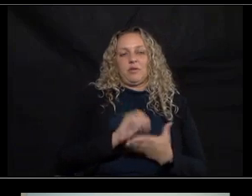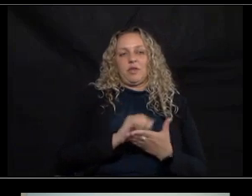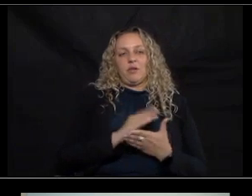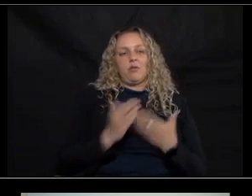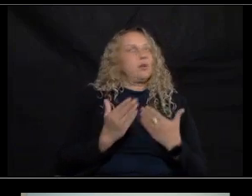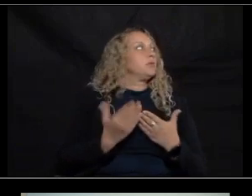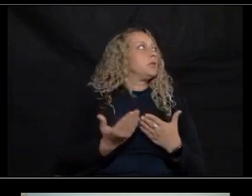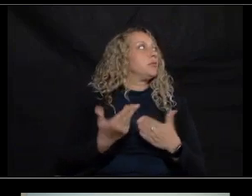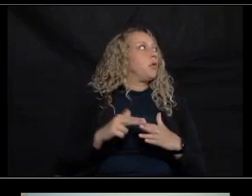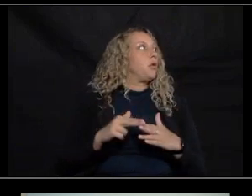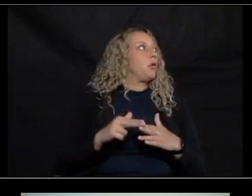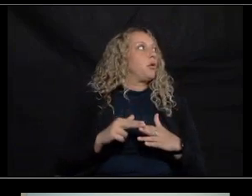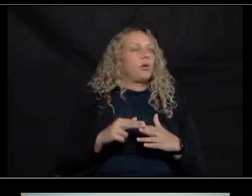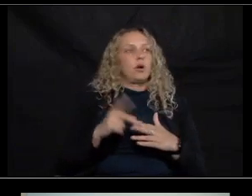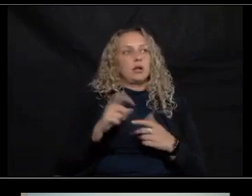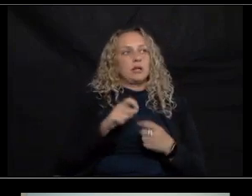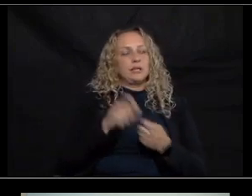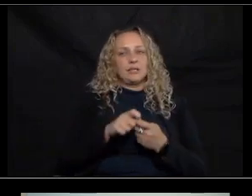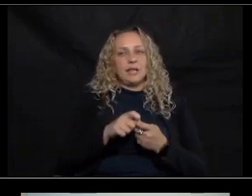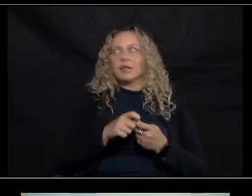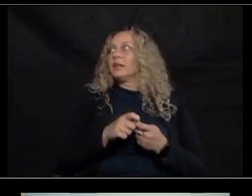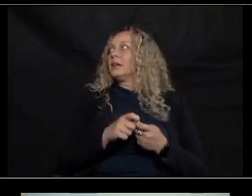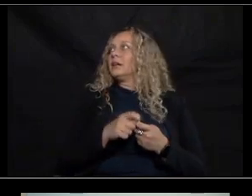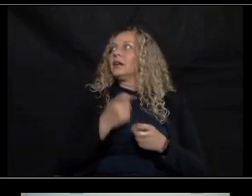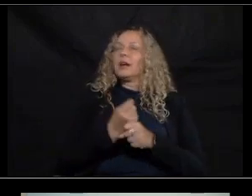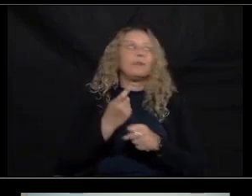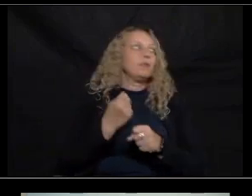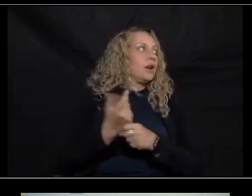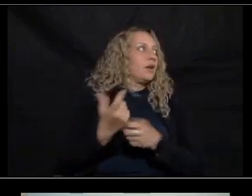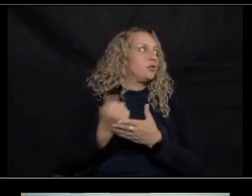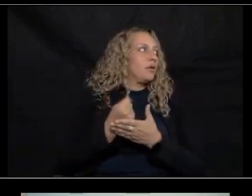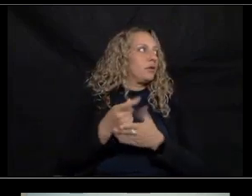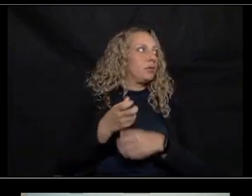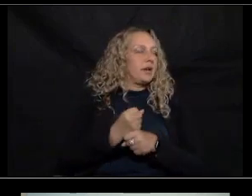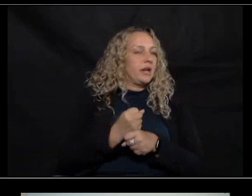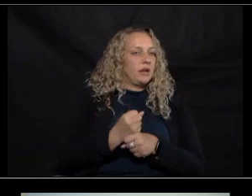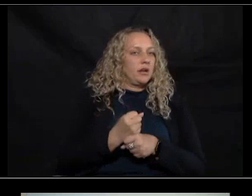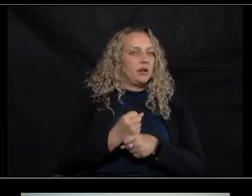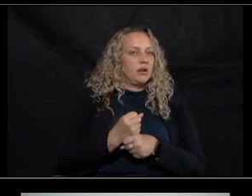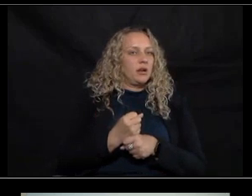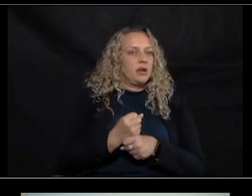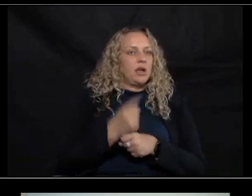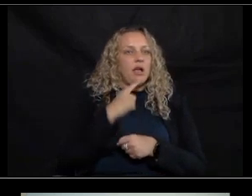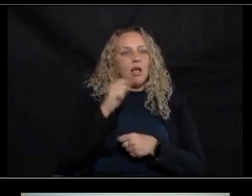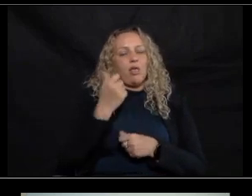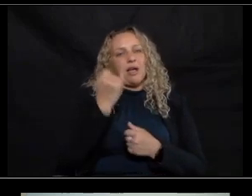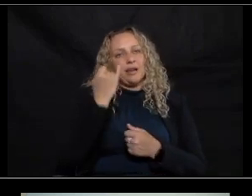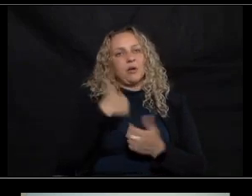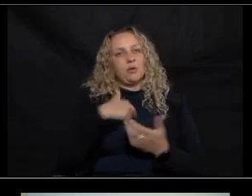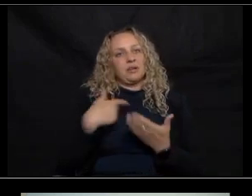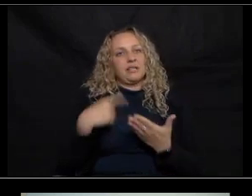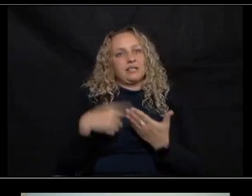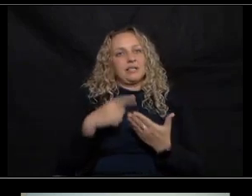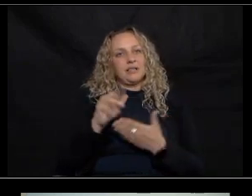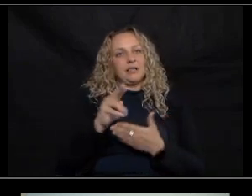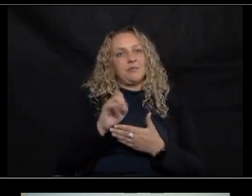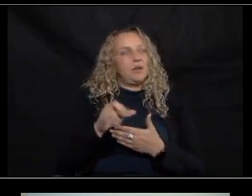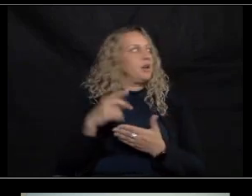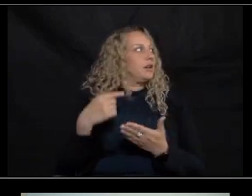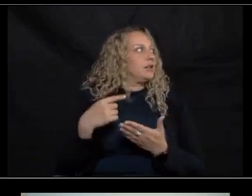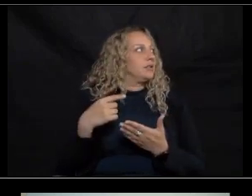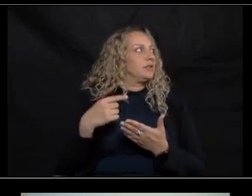possibly more, hard to say exactly year to year how much revenue we would get. And the other idea that we've discussed that I know the mayor has brought